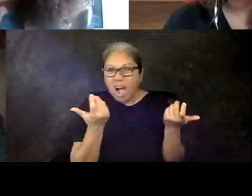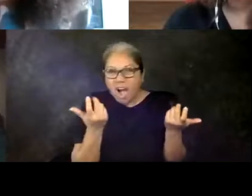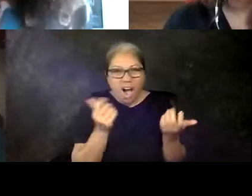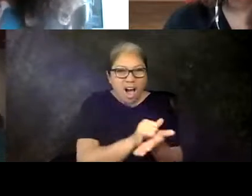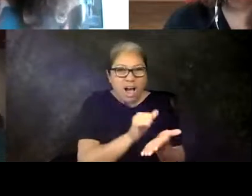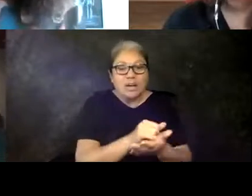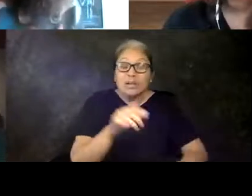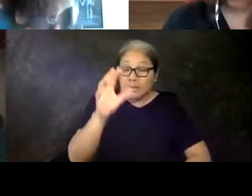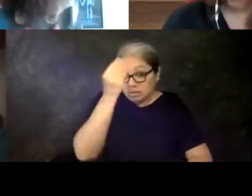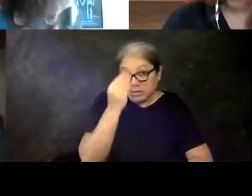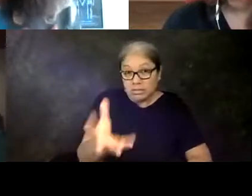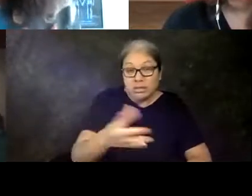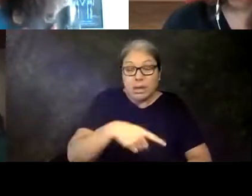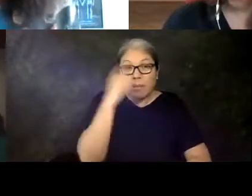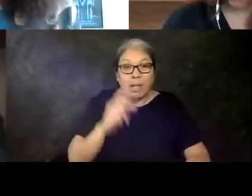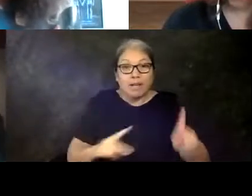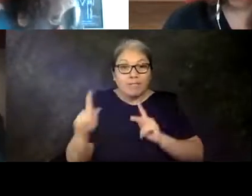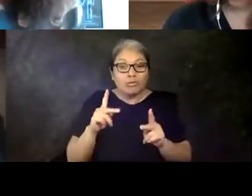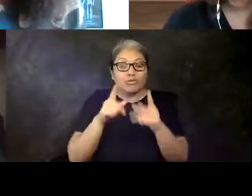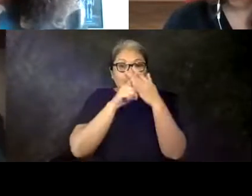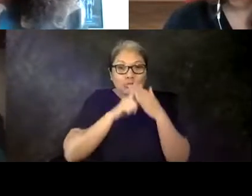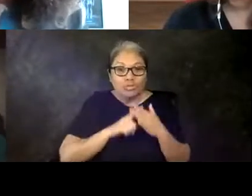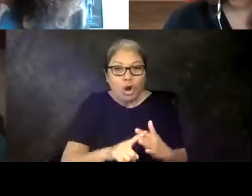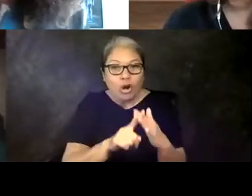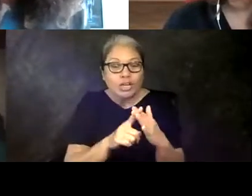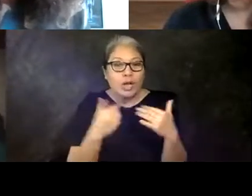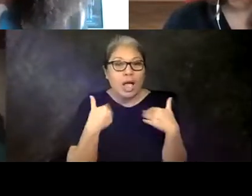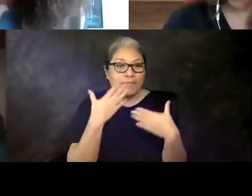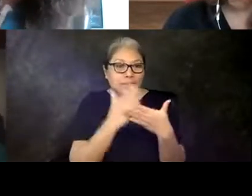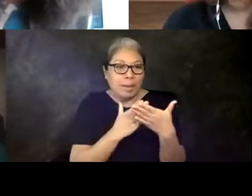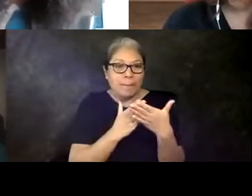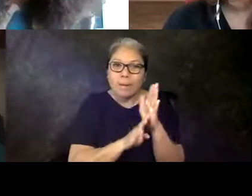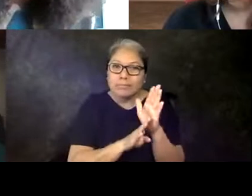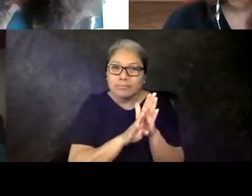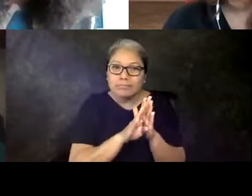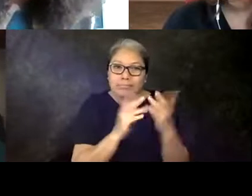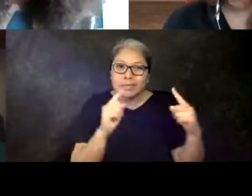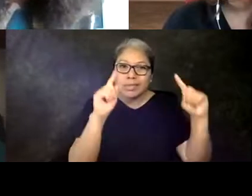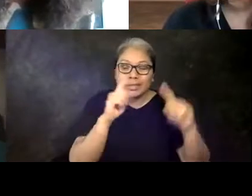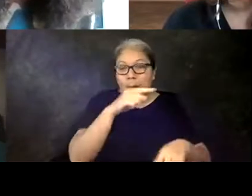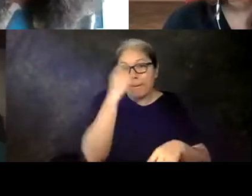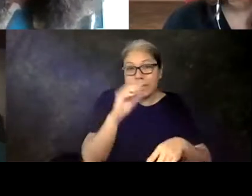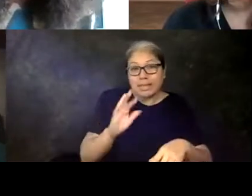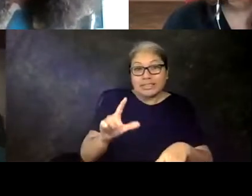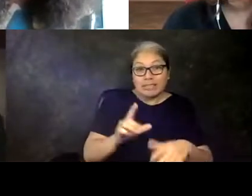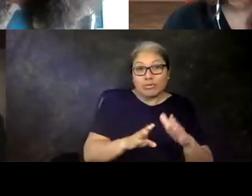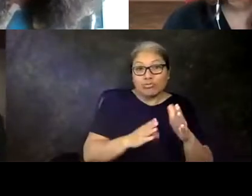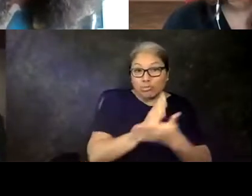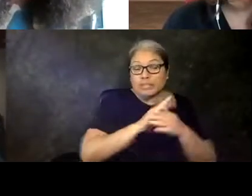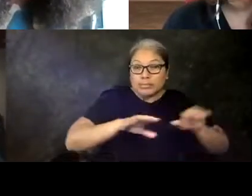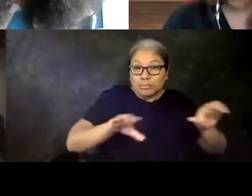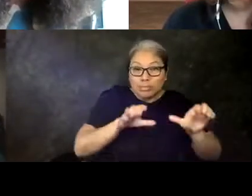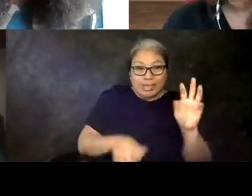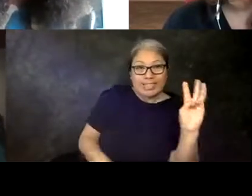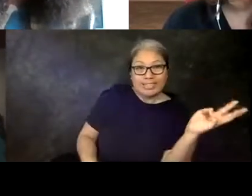Black folks started to attain a modicum of success as far as the Black civil rights movement is concerned in the